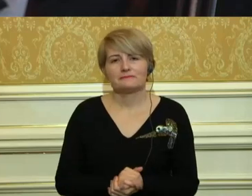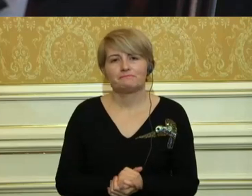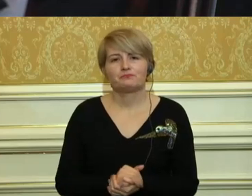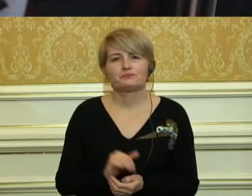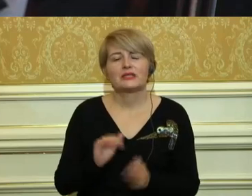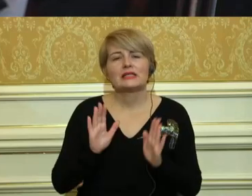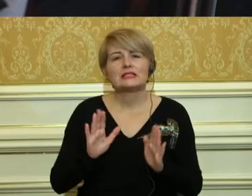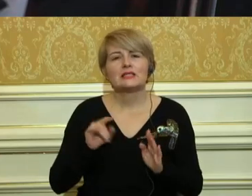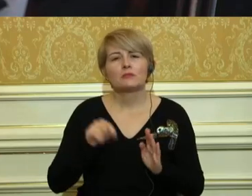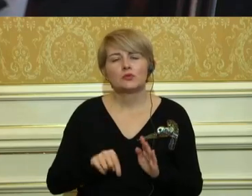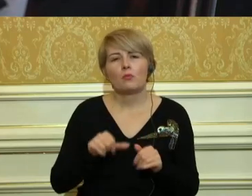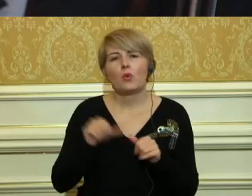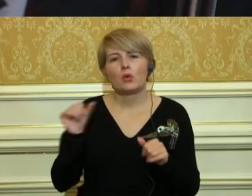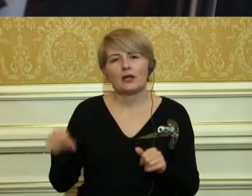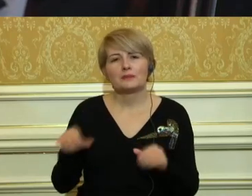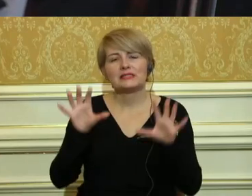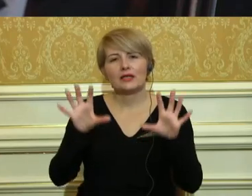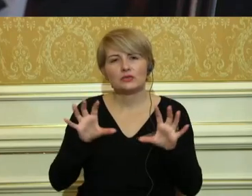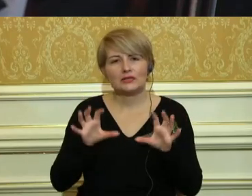should be realized and